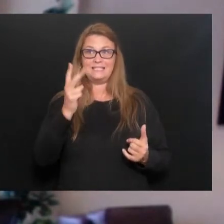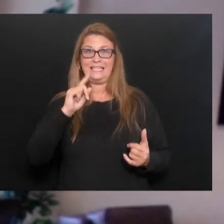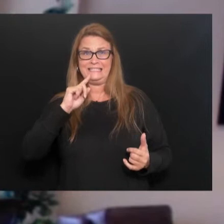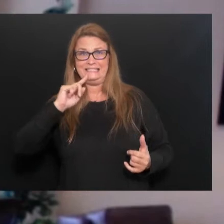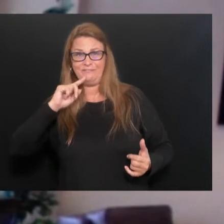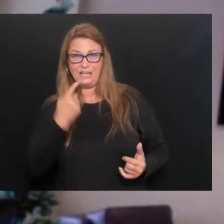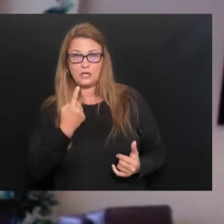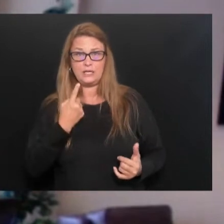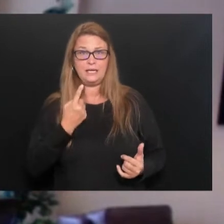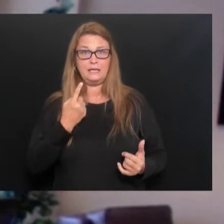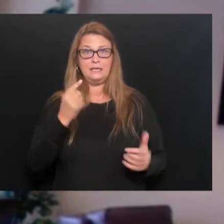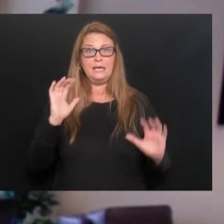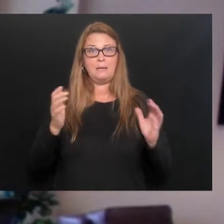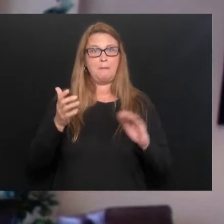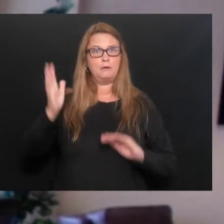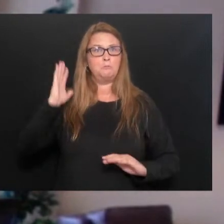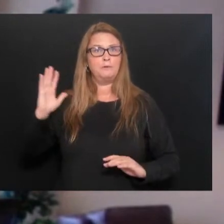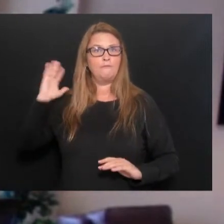other states. Thank you.